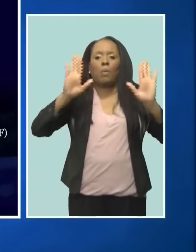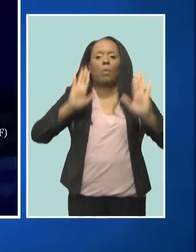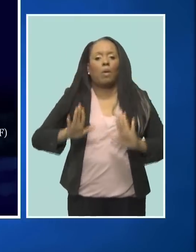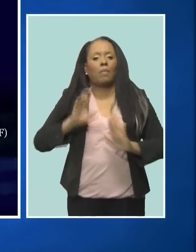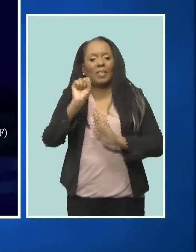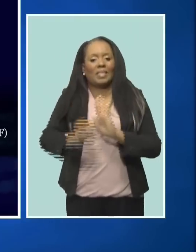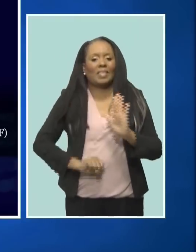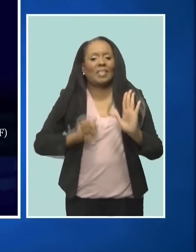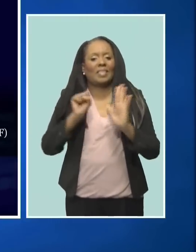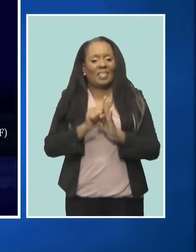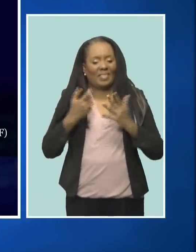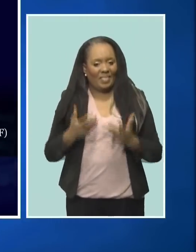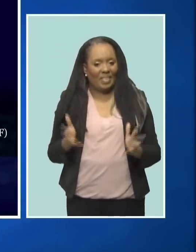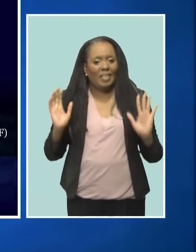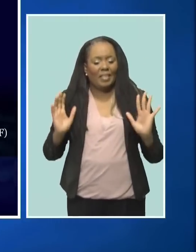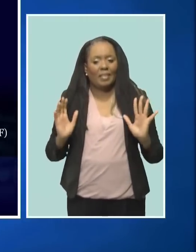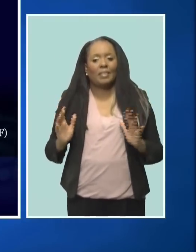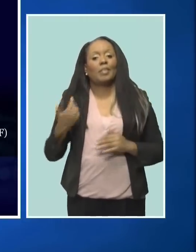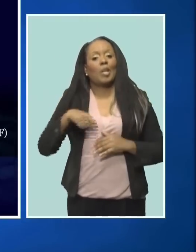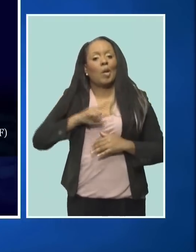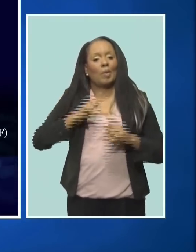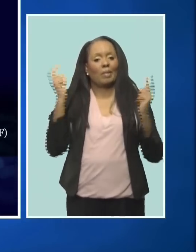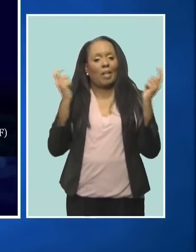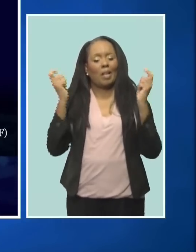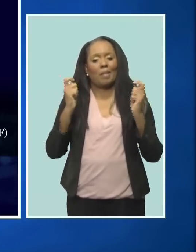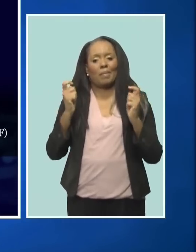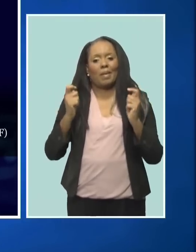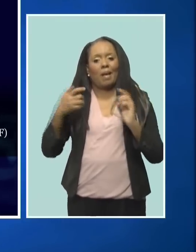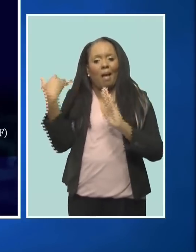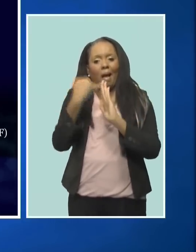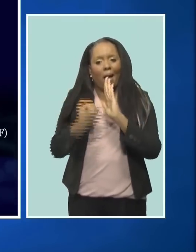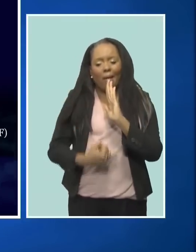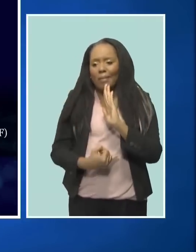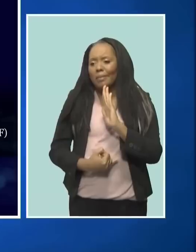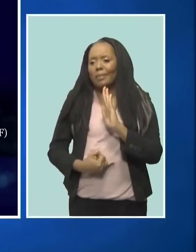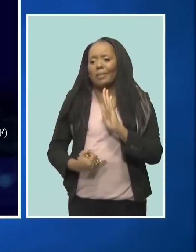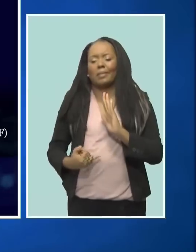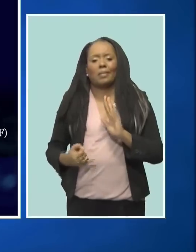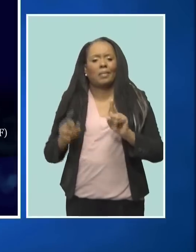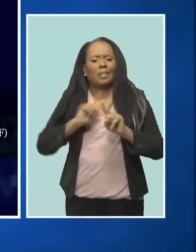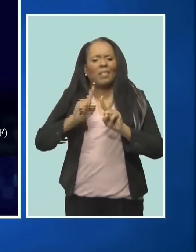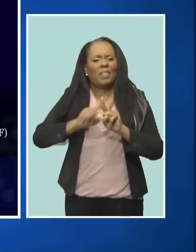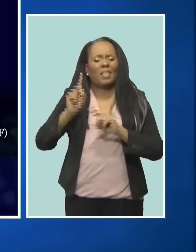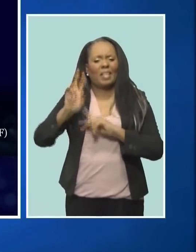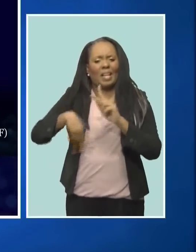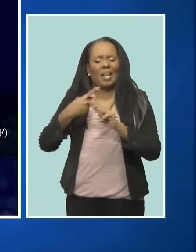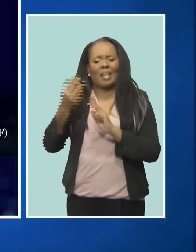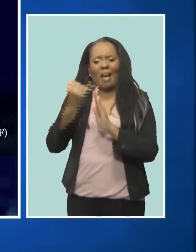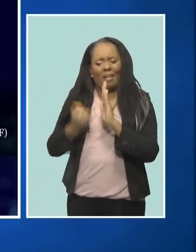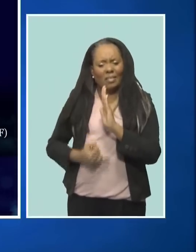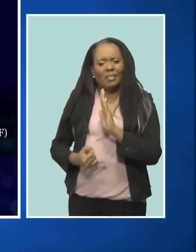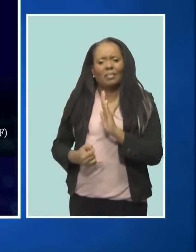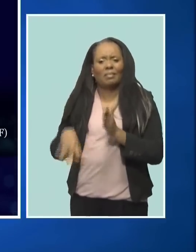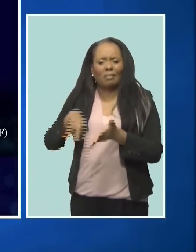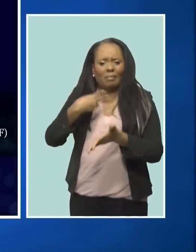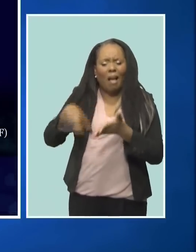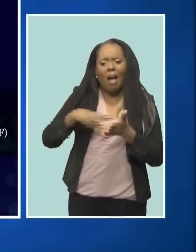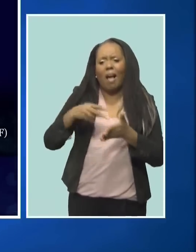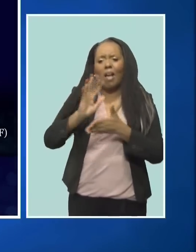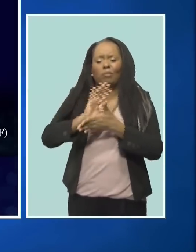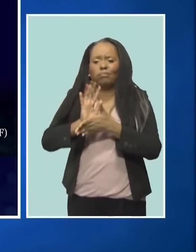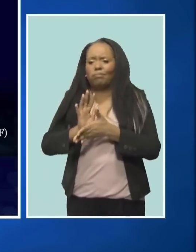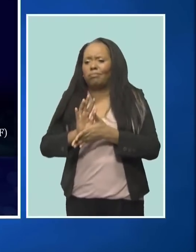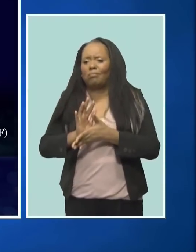celebrate excellence in the arts and Barbadian identity. The artists were on a high and really enjoyed